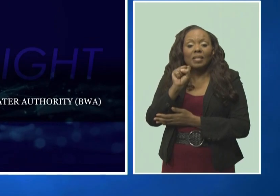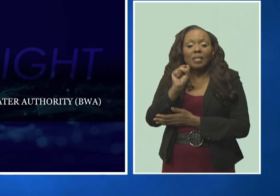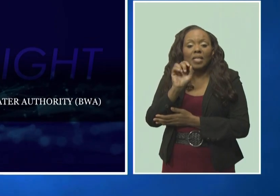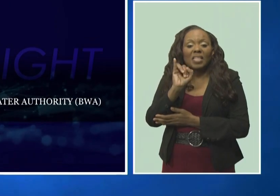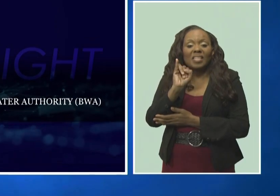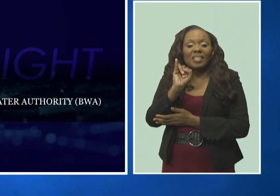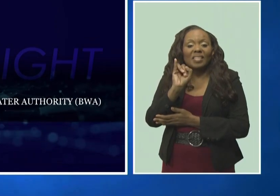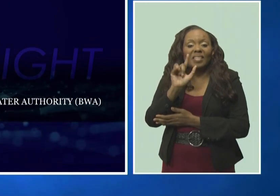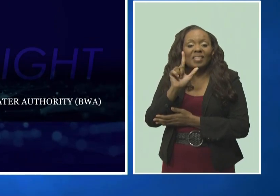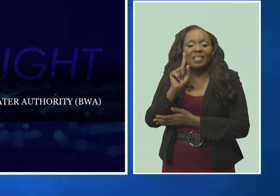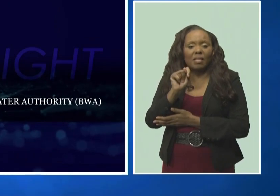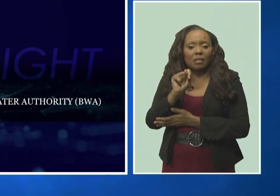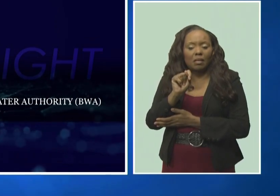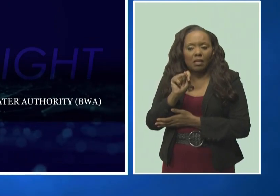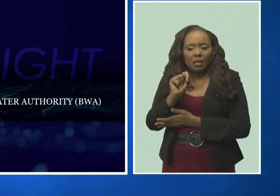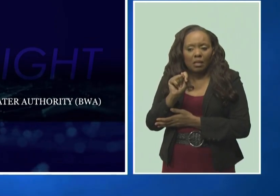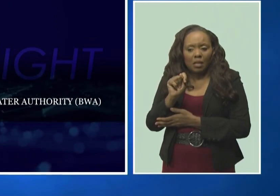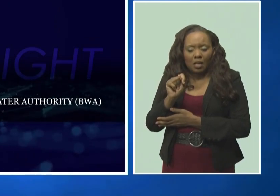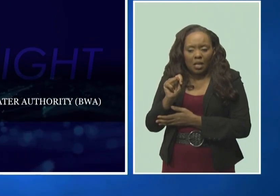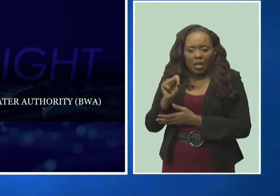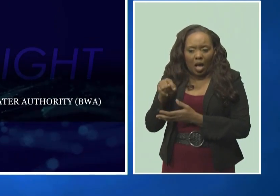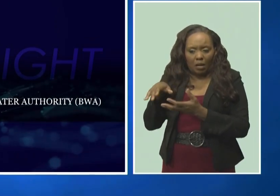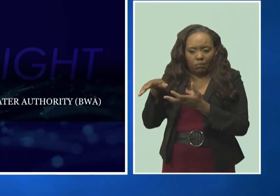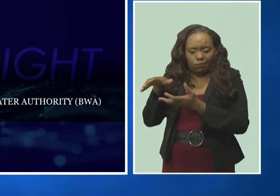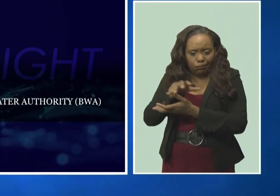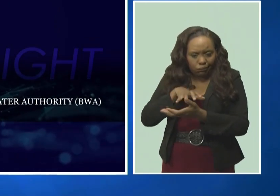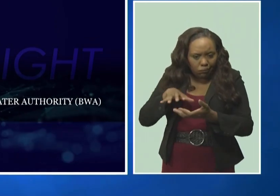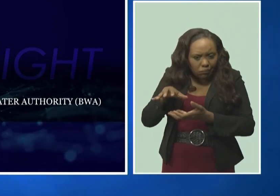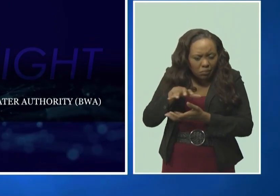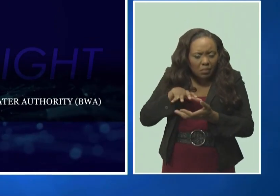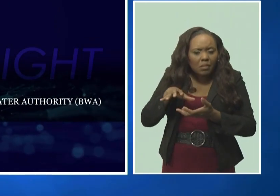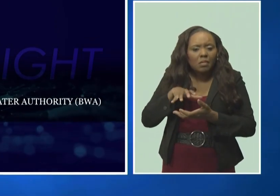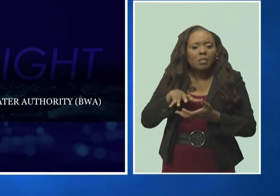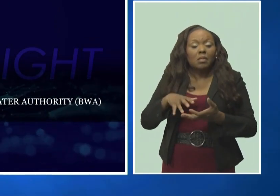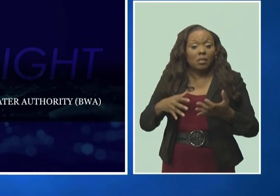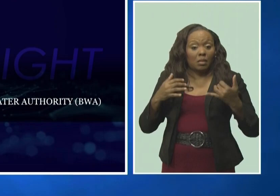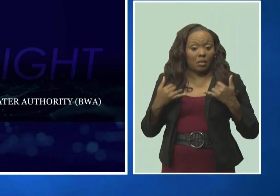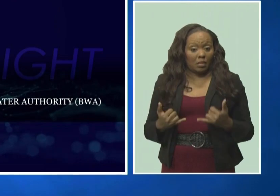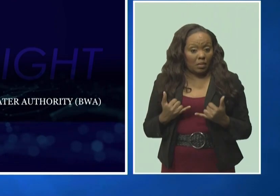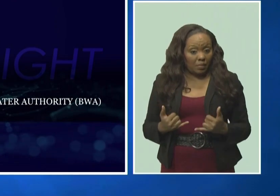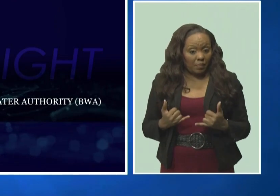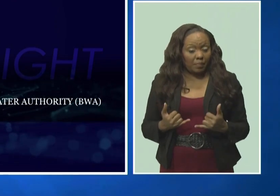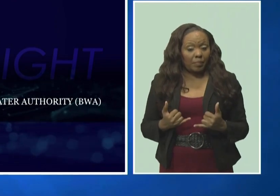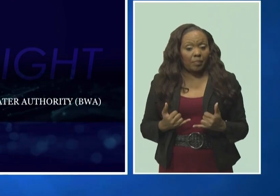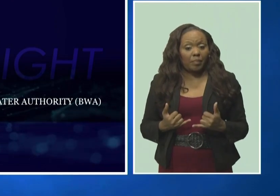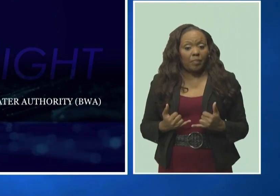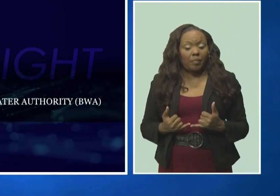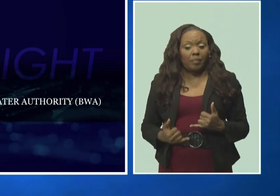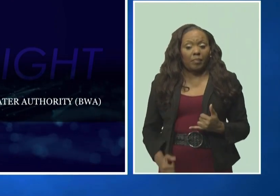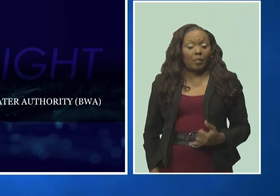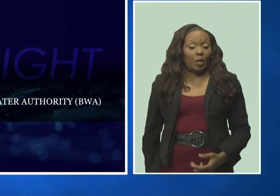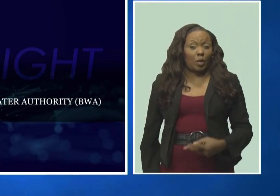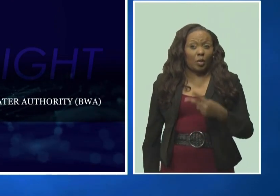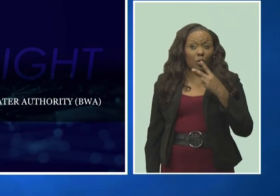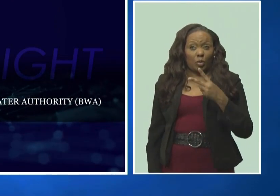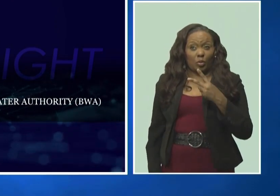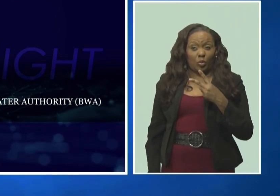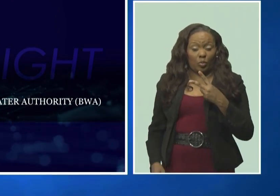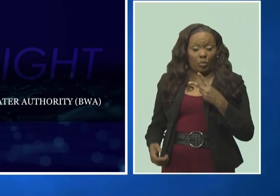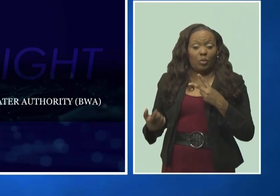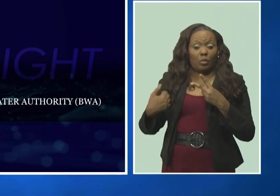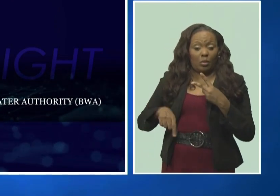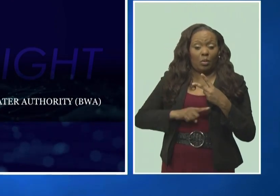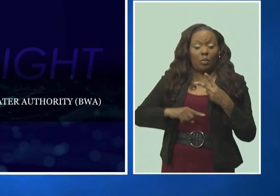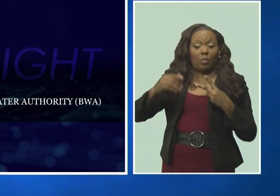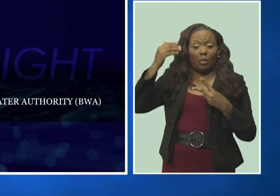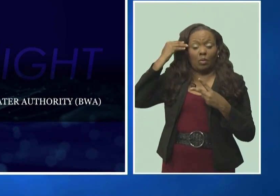the sinkholes and that type of stuff. And at this point in time, there are two of them that we are aware of that may